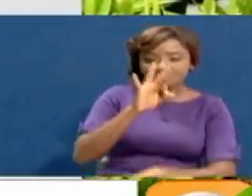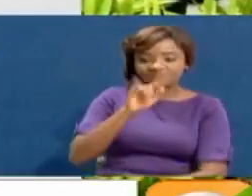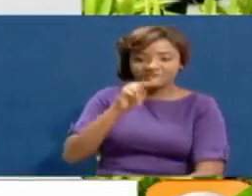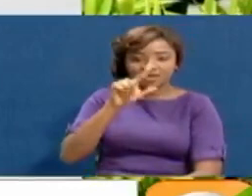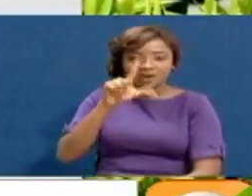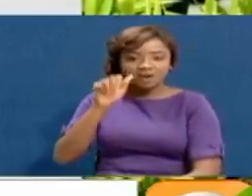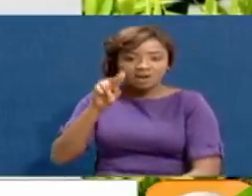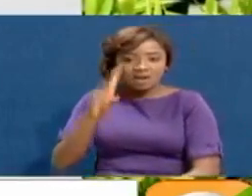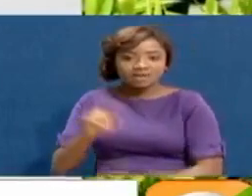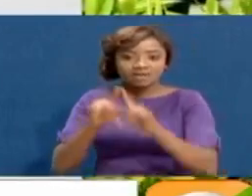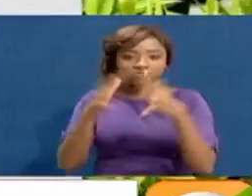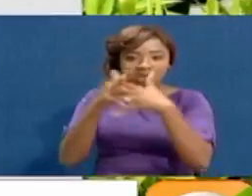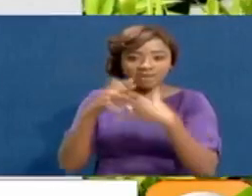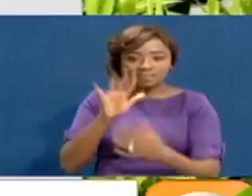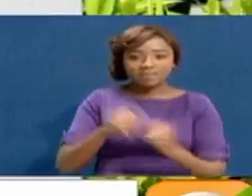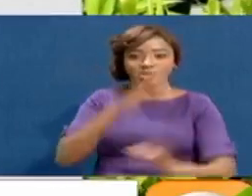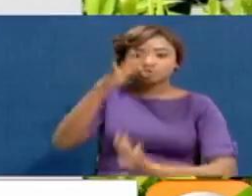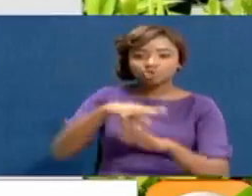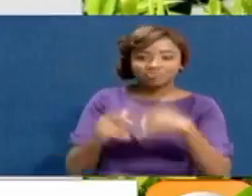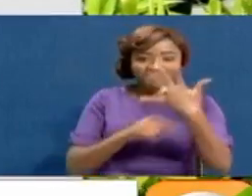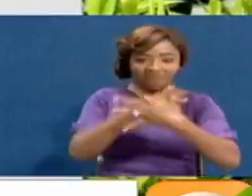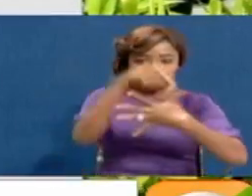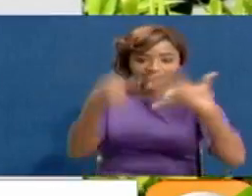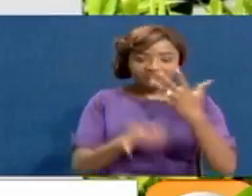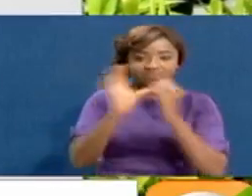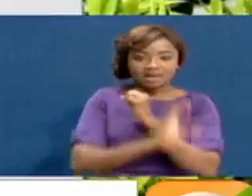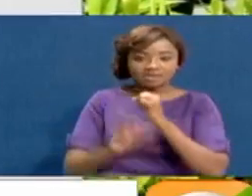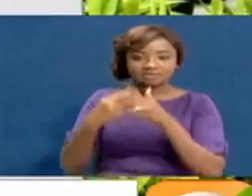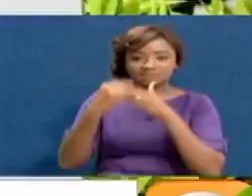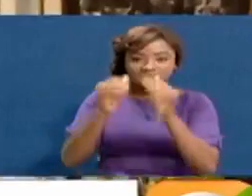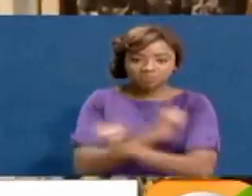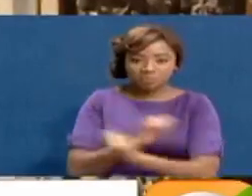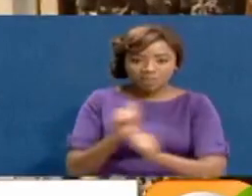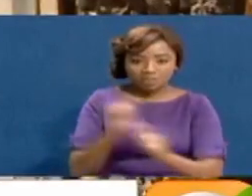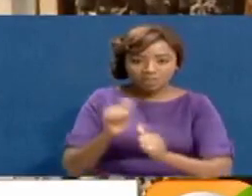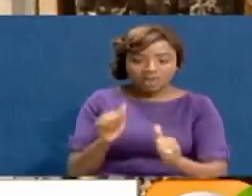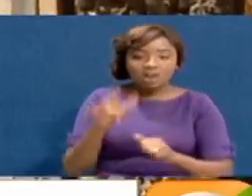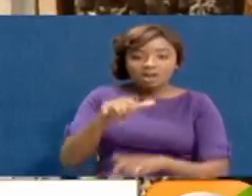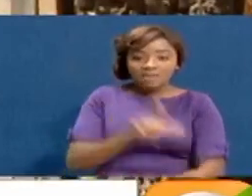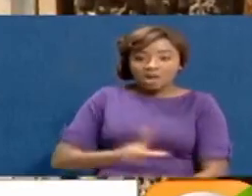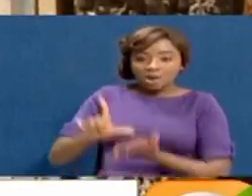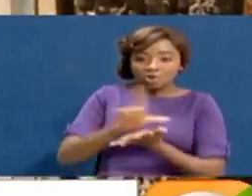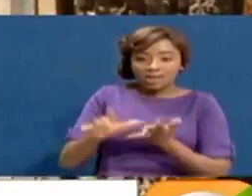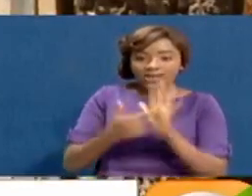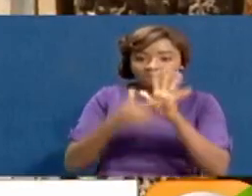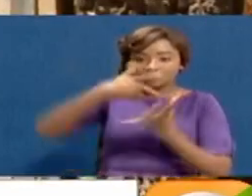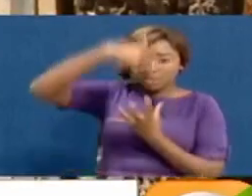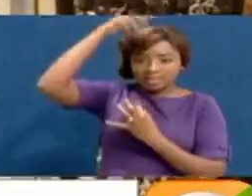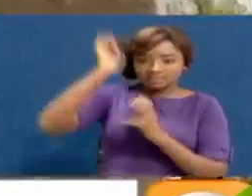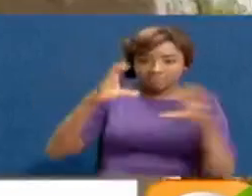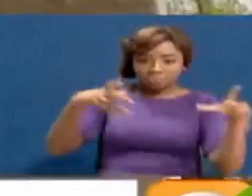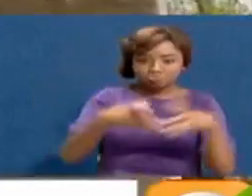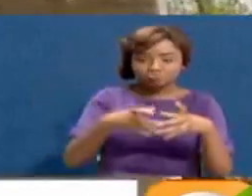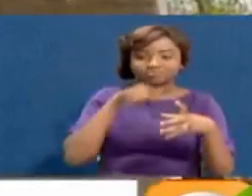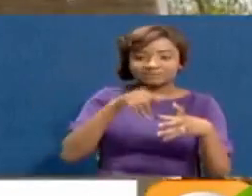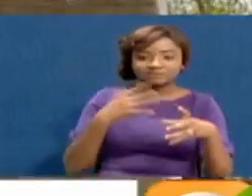United States are the top 5 countries globally leading the way in green technology. Locally, KCB Group recently got